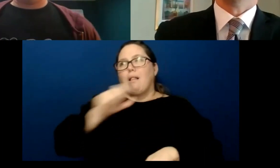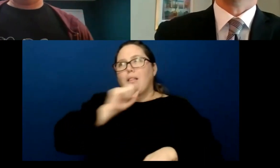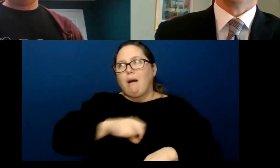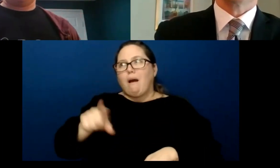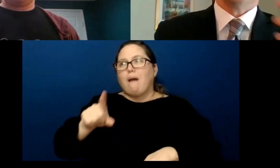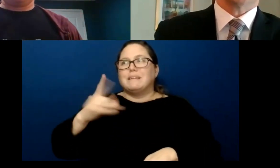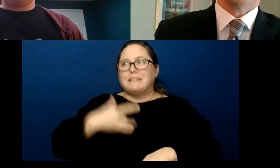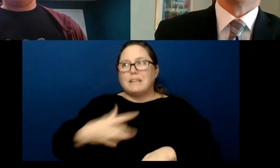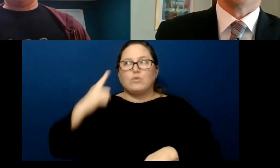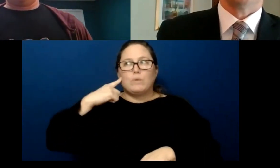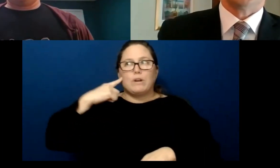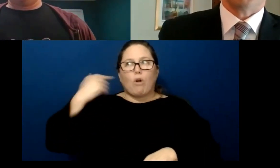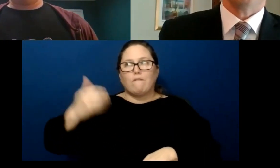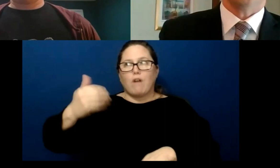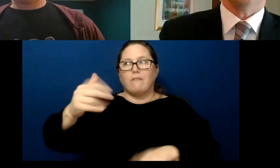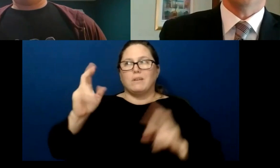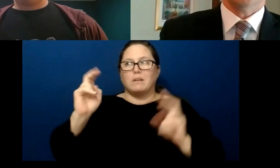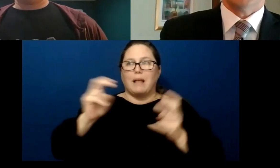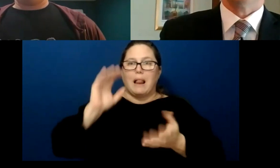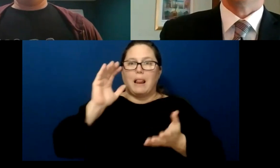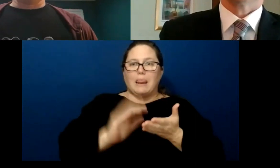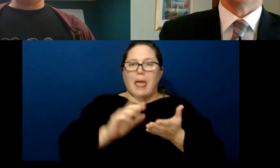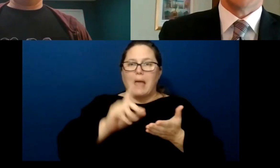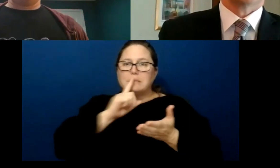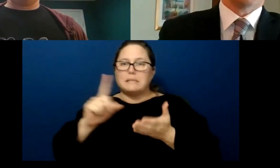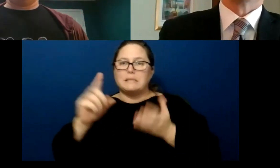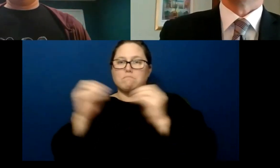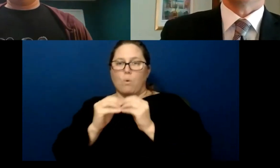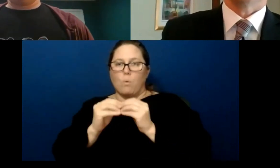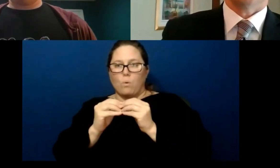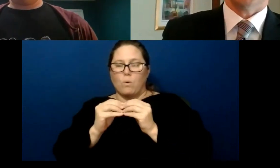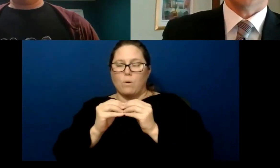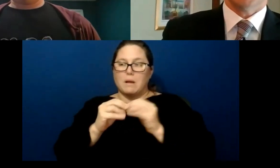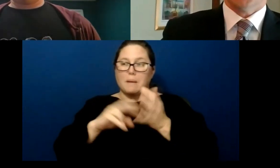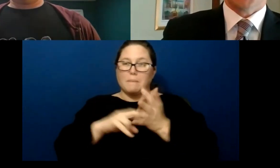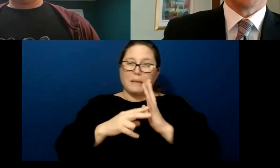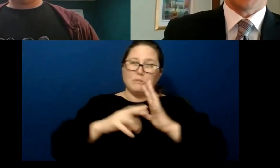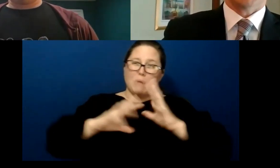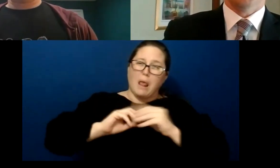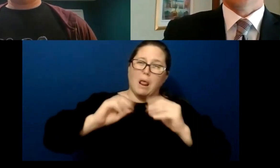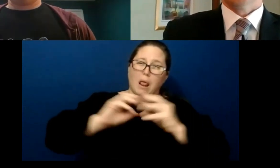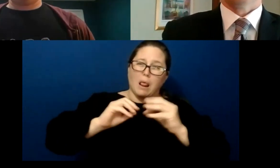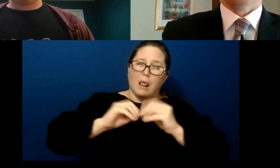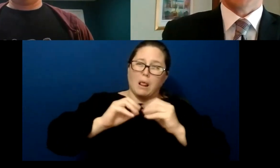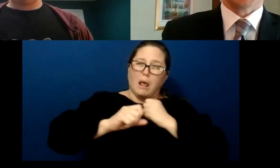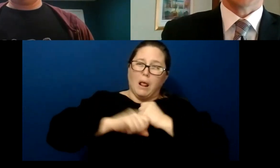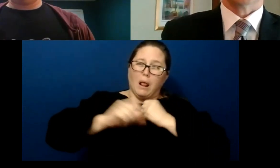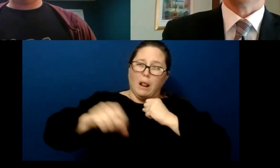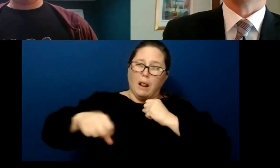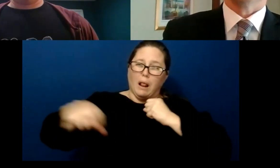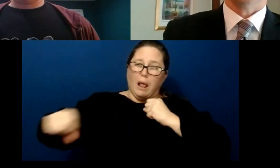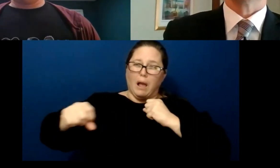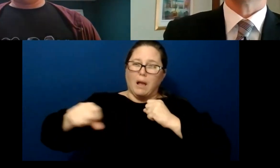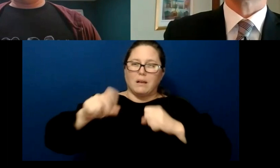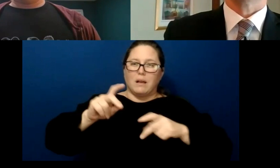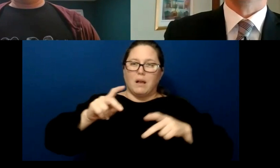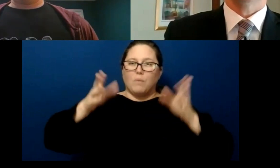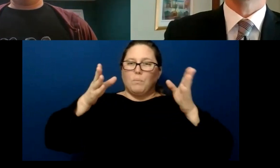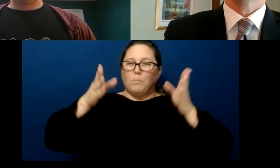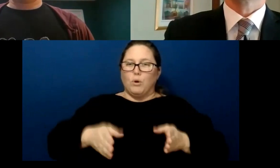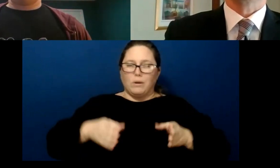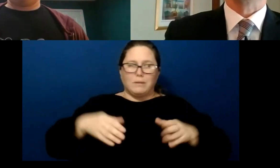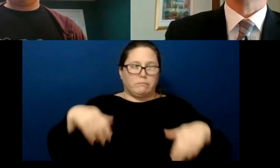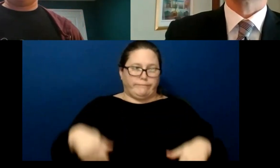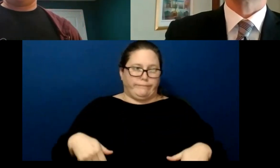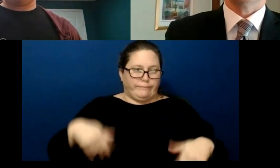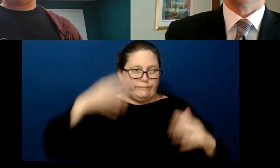can say a lot in a small space, it's more powerful, and people can take the message and run with it. We already have like 60 some questions, so